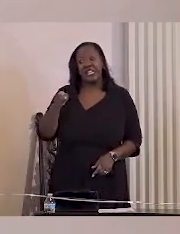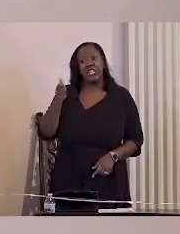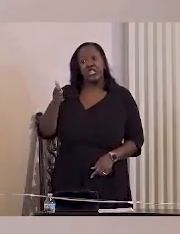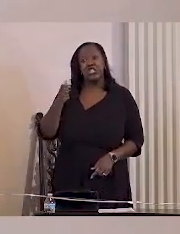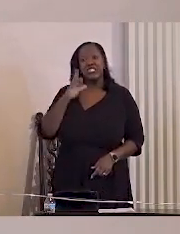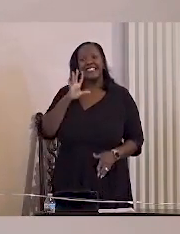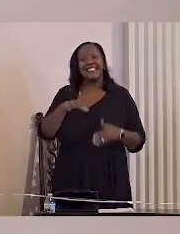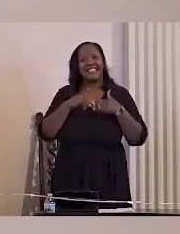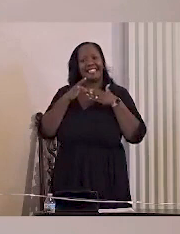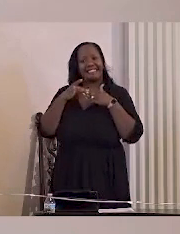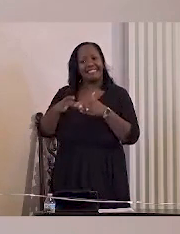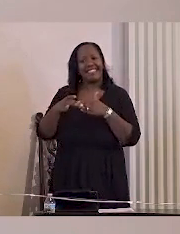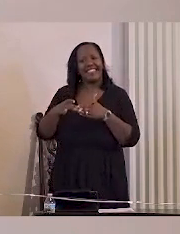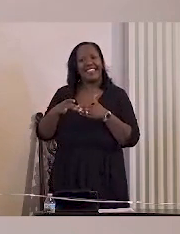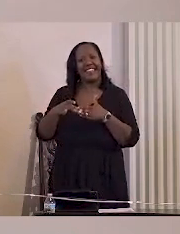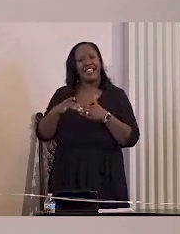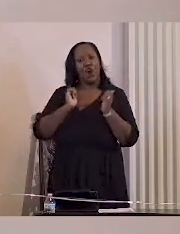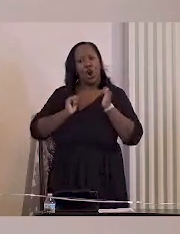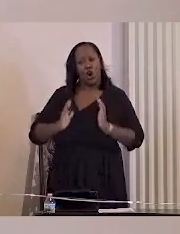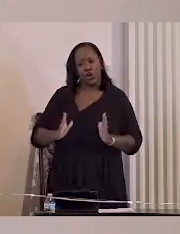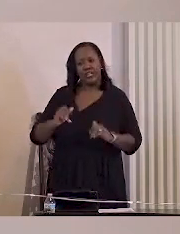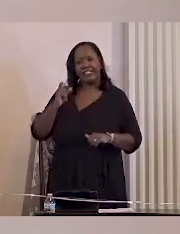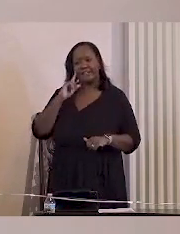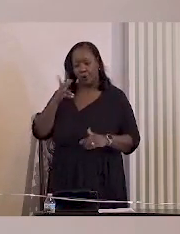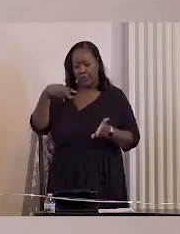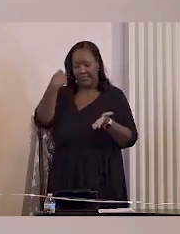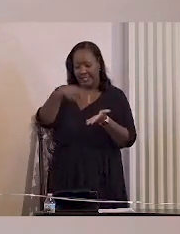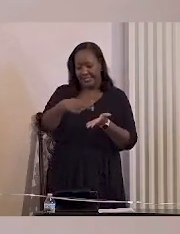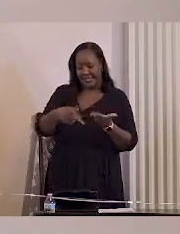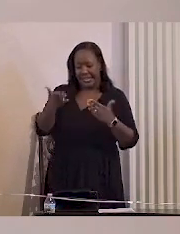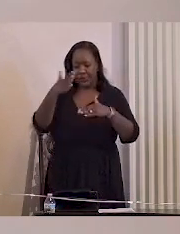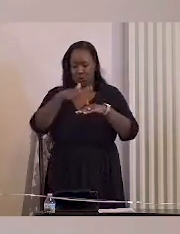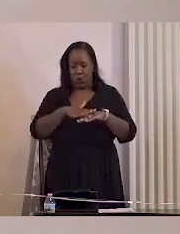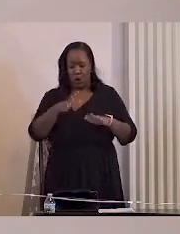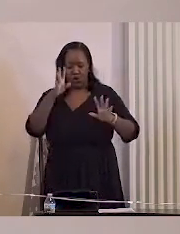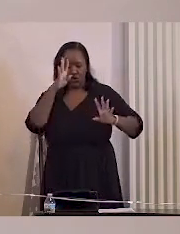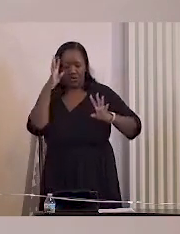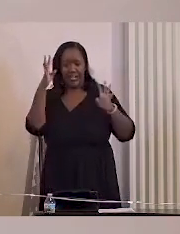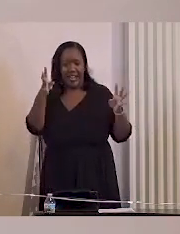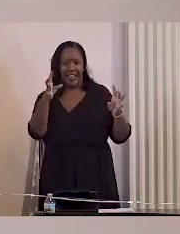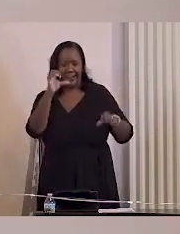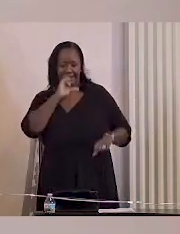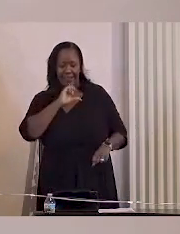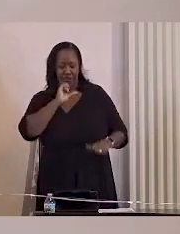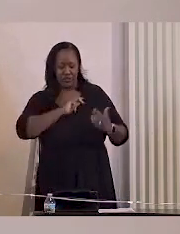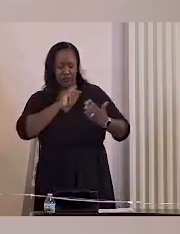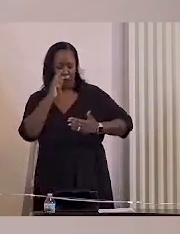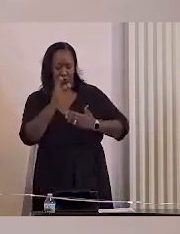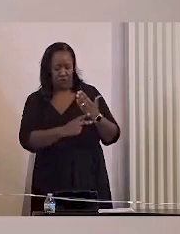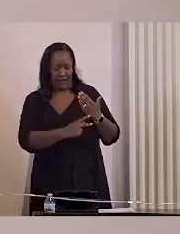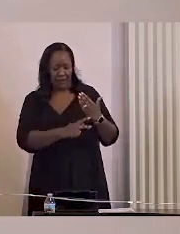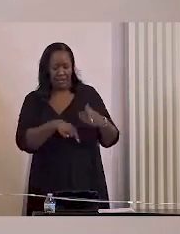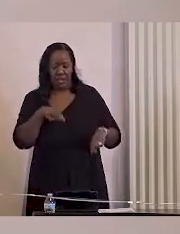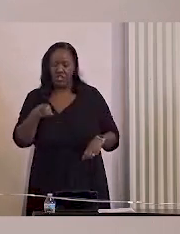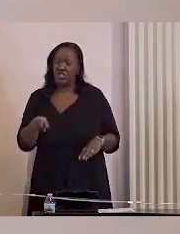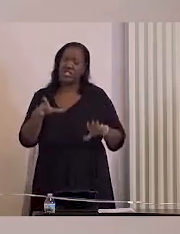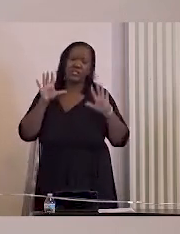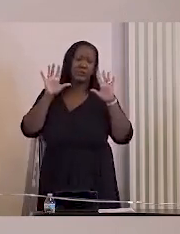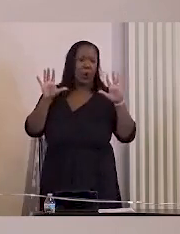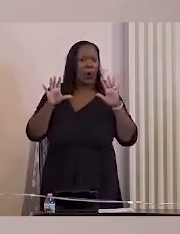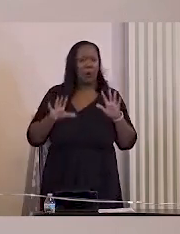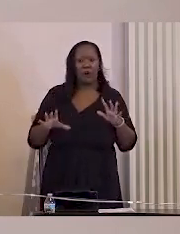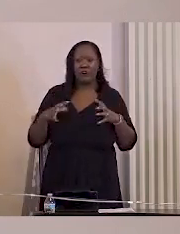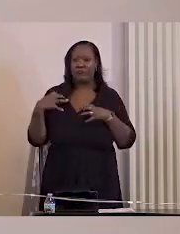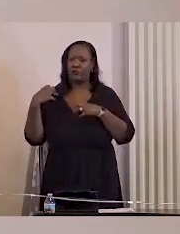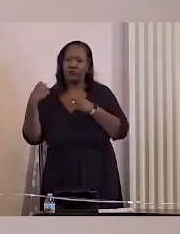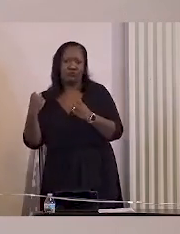Judith is the lead artist for the Dance On Creative Aging program. She is a wonderful force of